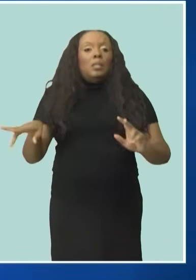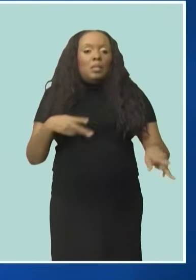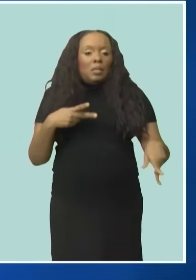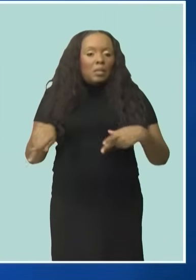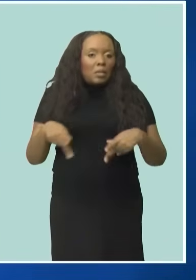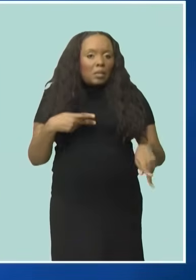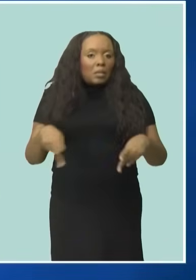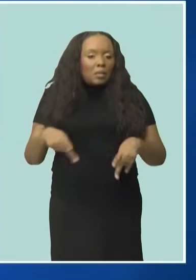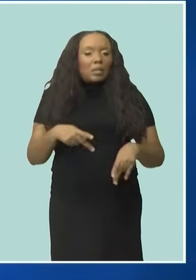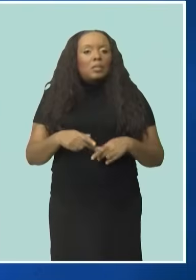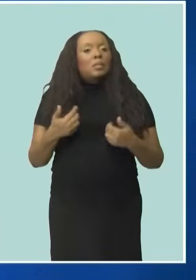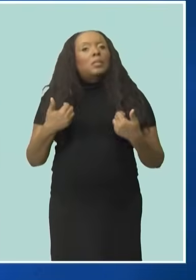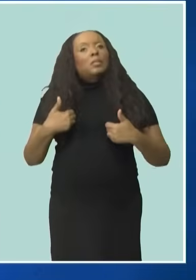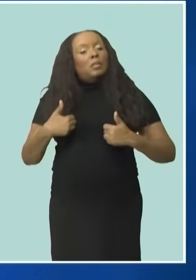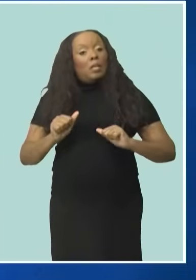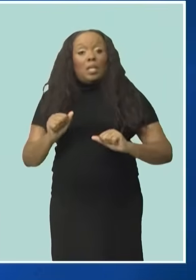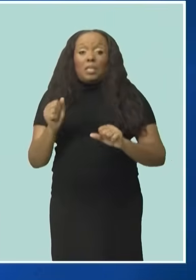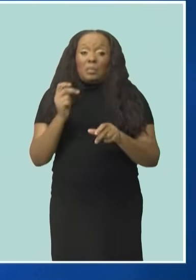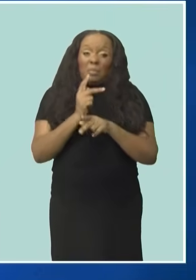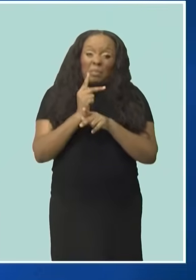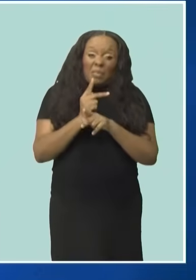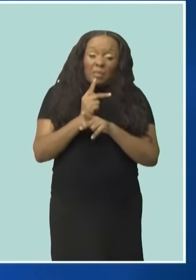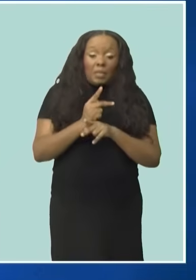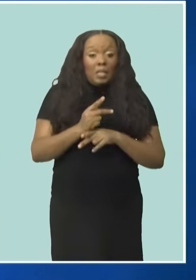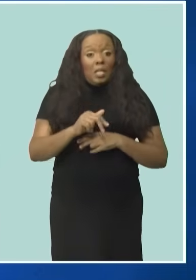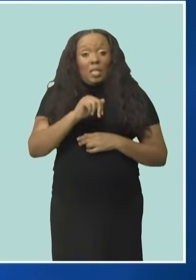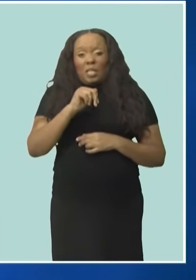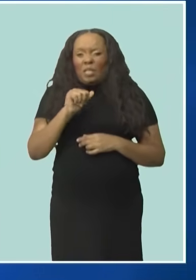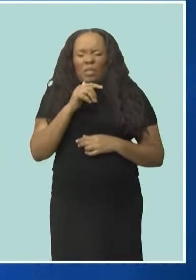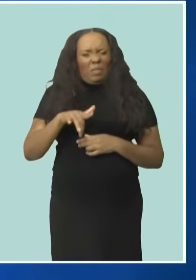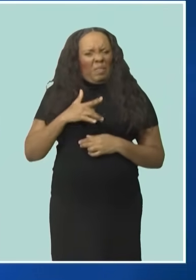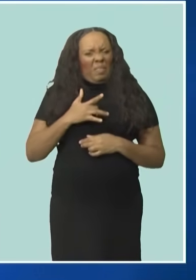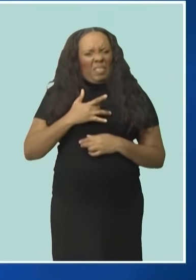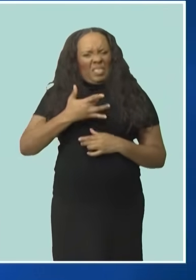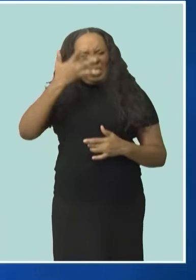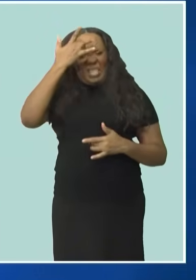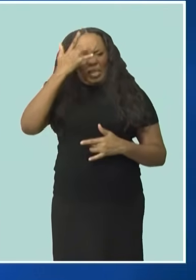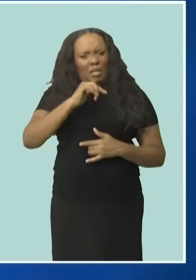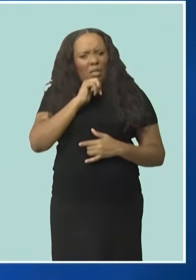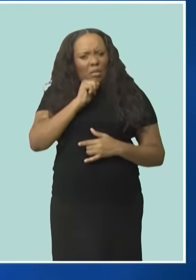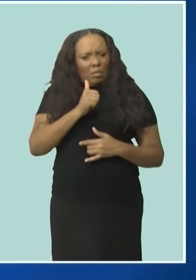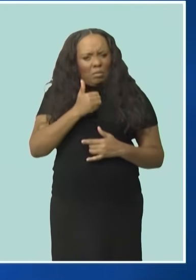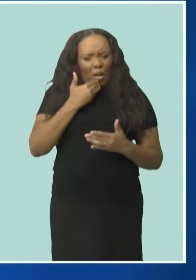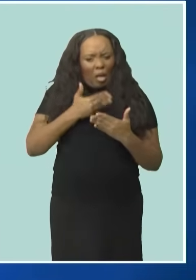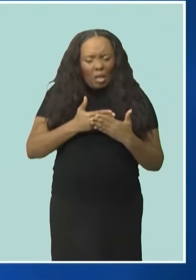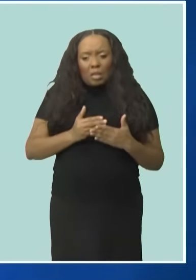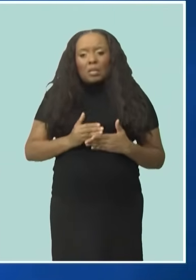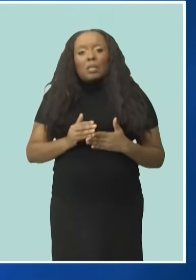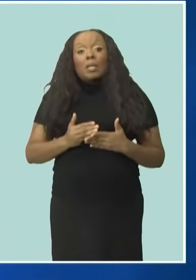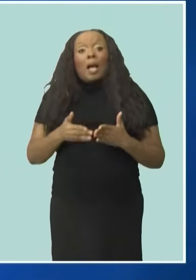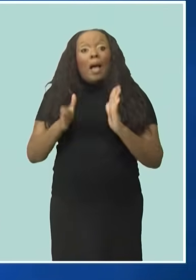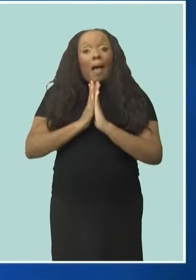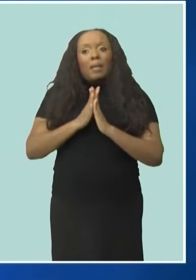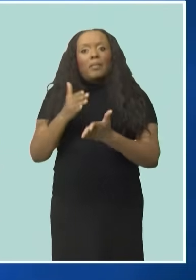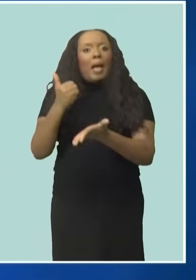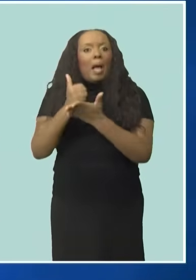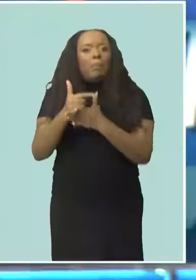know, just try your best to be cautious, and if they're not feeling well, as they think that something may be up, to call immediately for